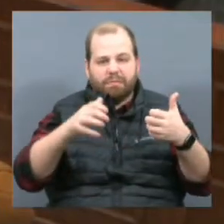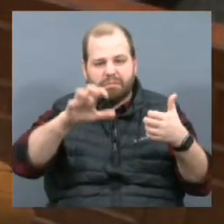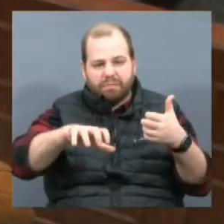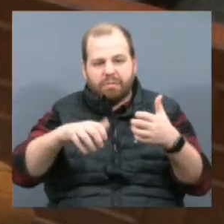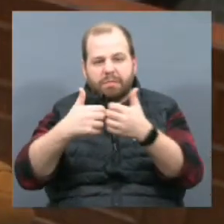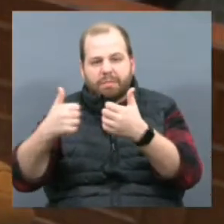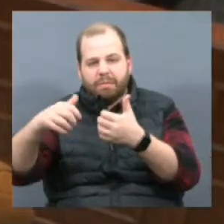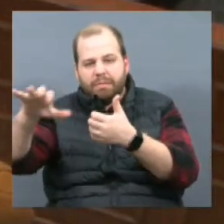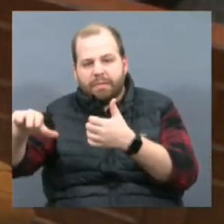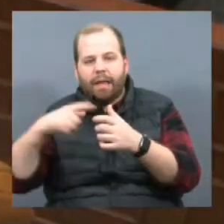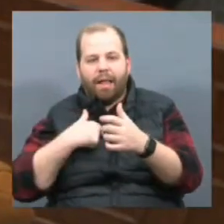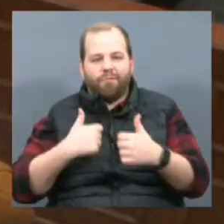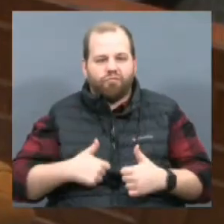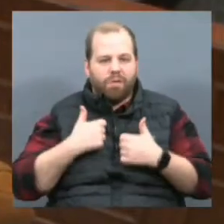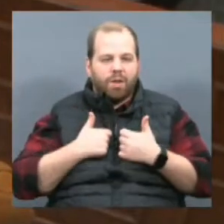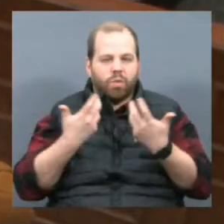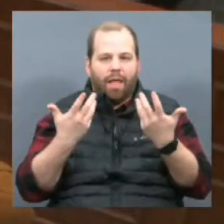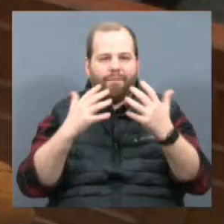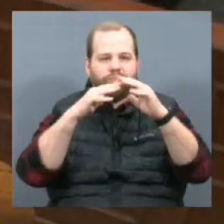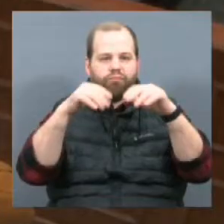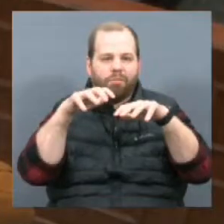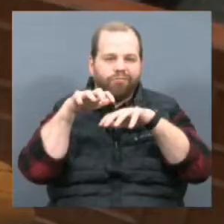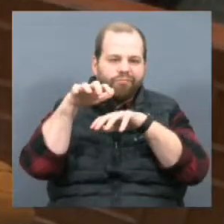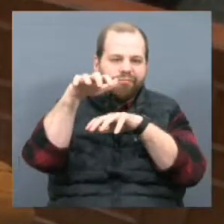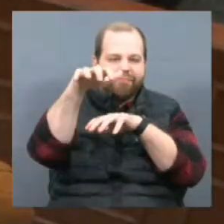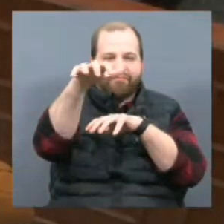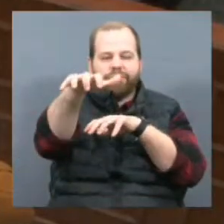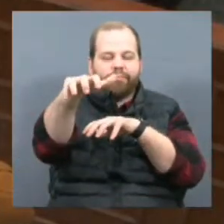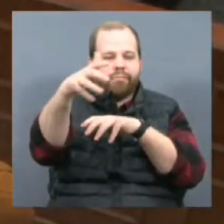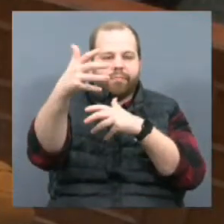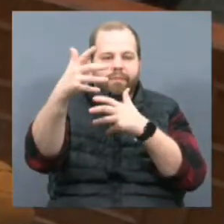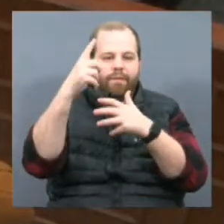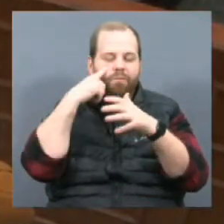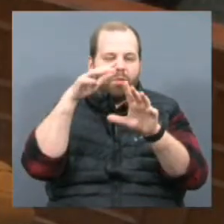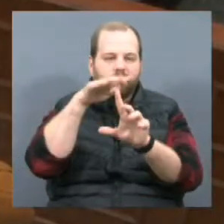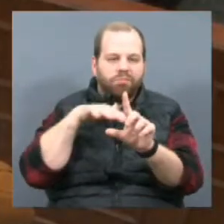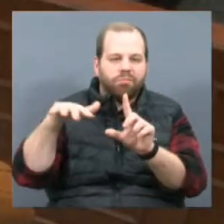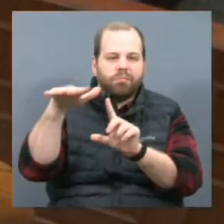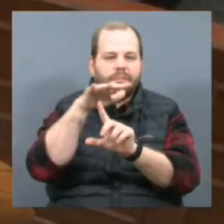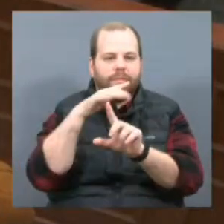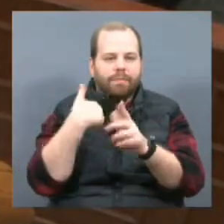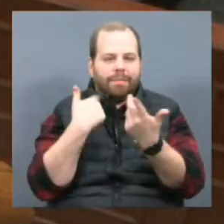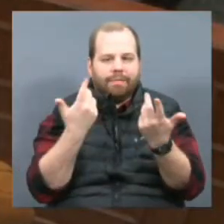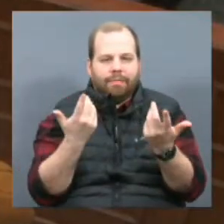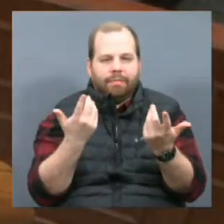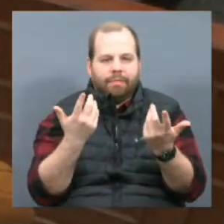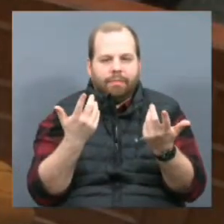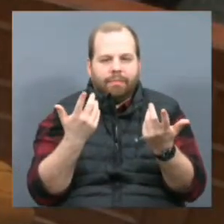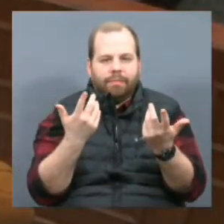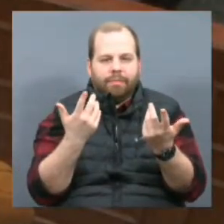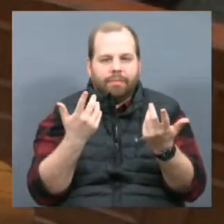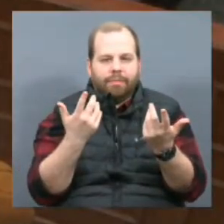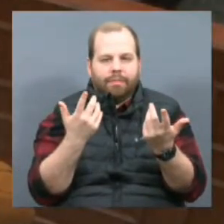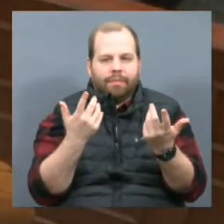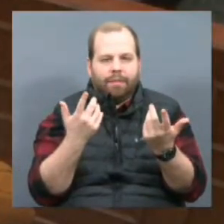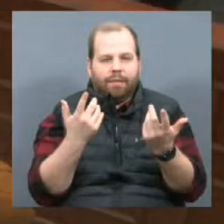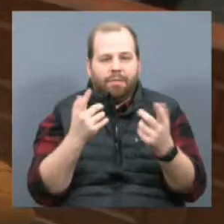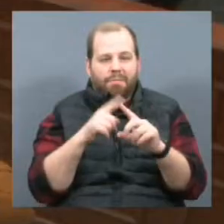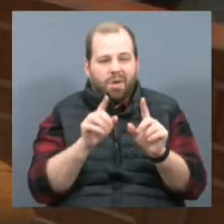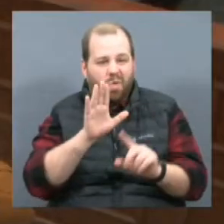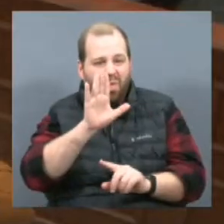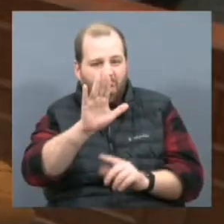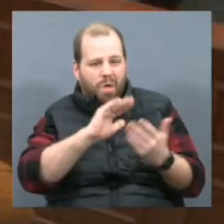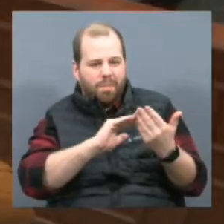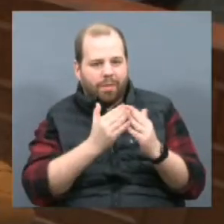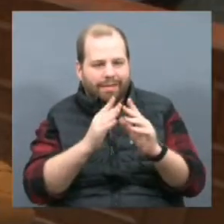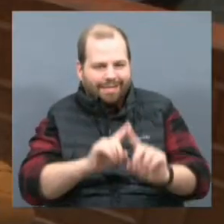of residential space with nothing but rooftops for miles around. And that's just not the fabric you have. You